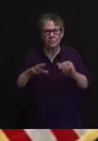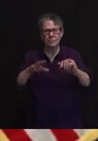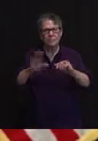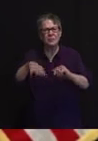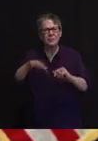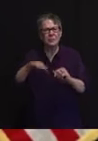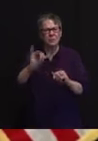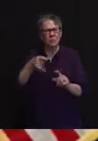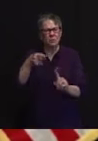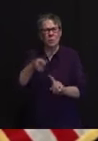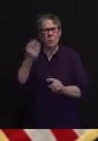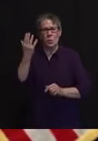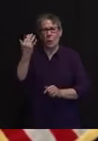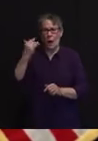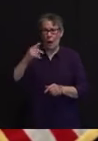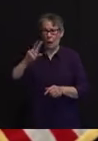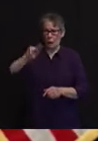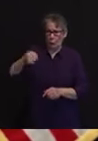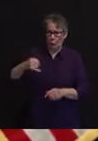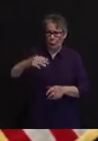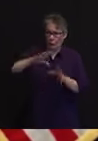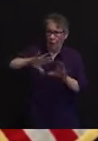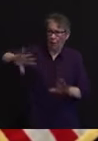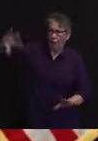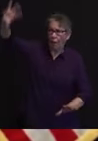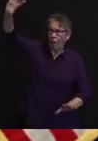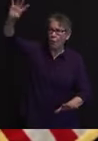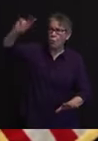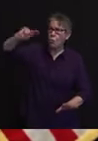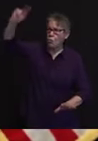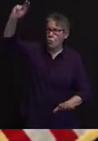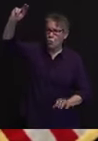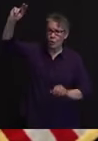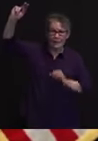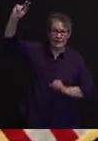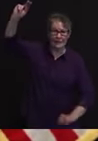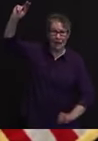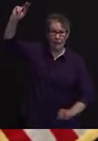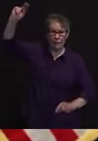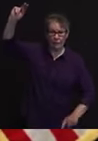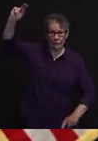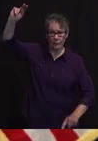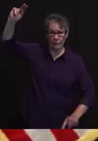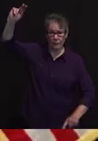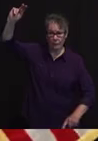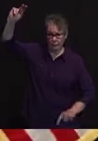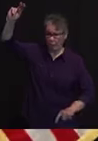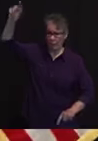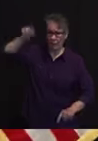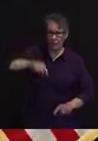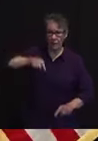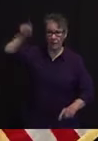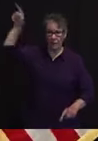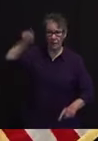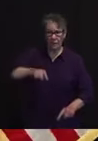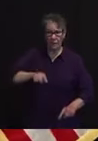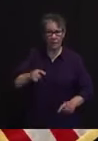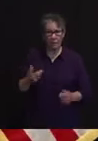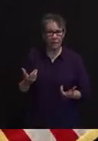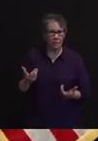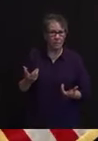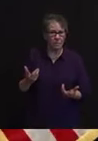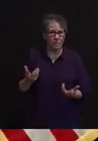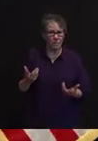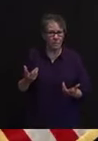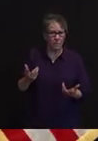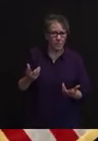in the northern part of the state. We better darn well be sure the standards for that restaurant or bar are the same on one side of those rivers as they are on the other side.